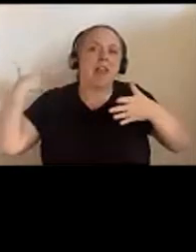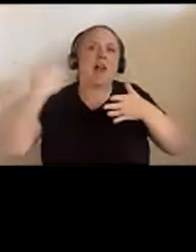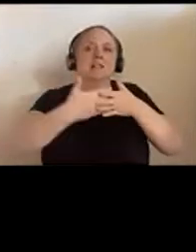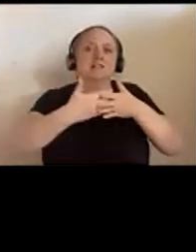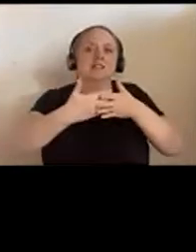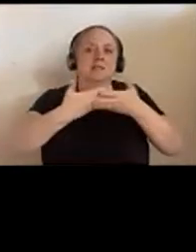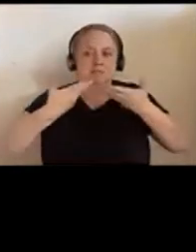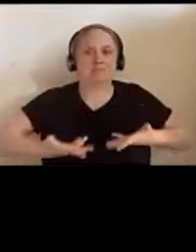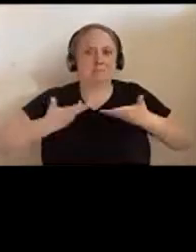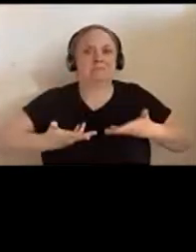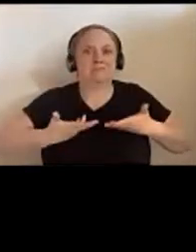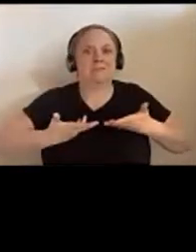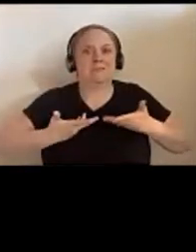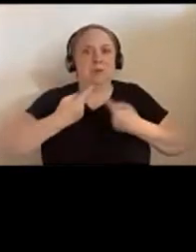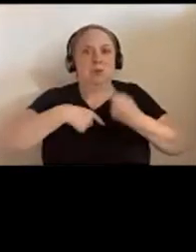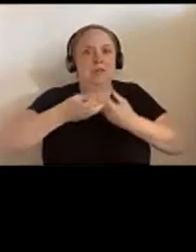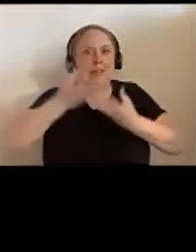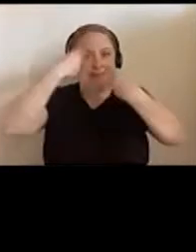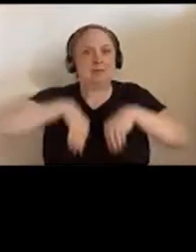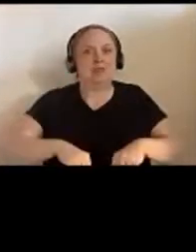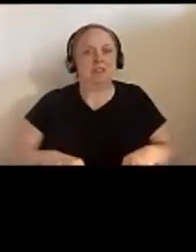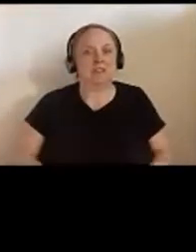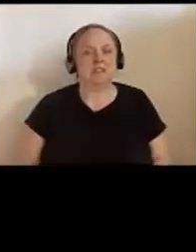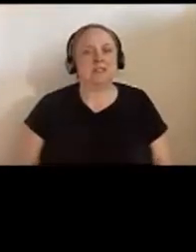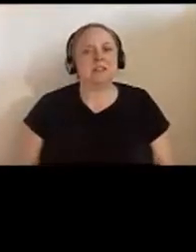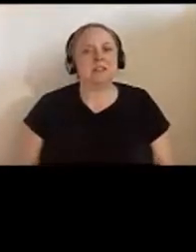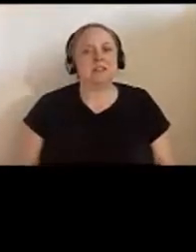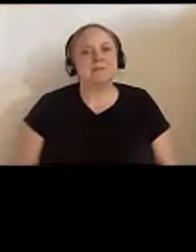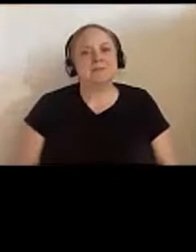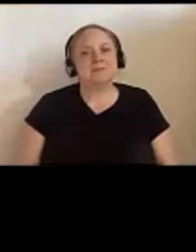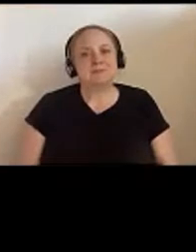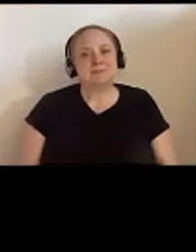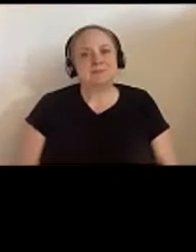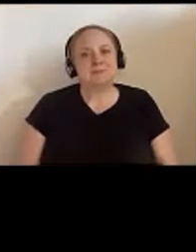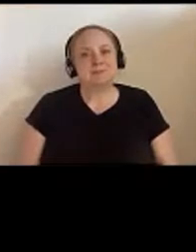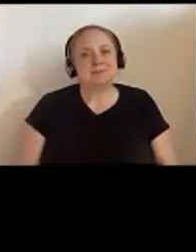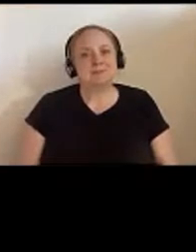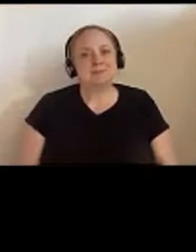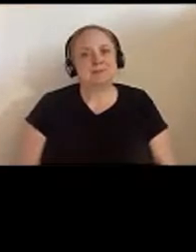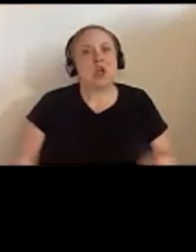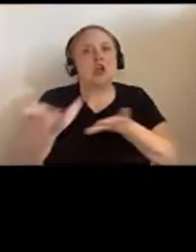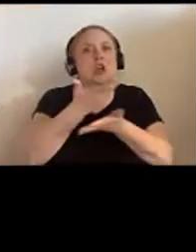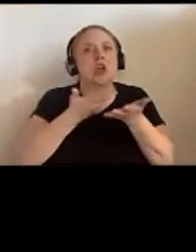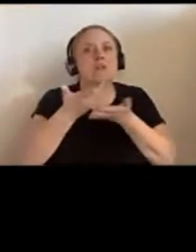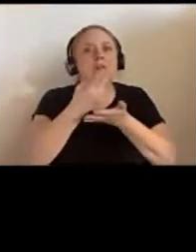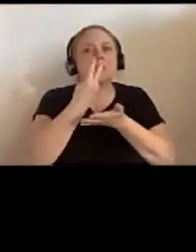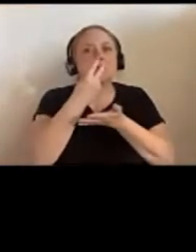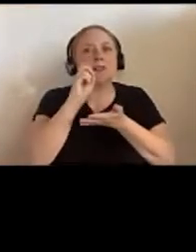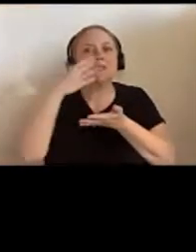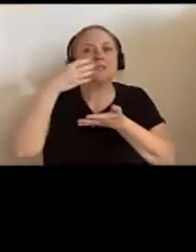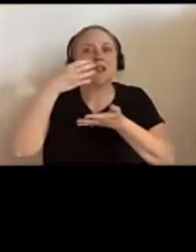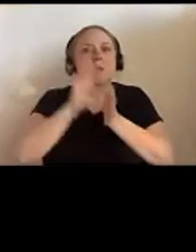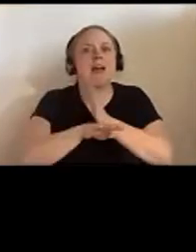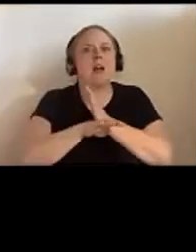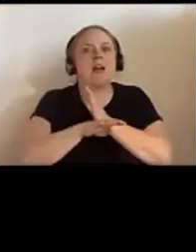day that we experience, that, you know, having conversations with people in 2019 and they're talking about things